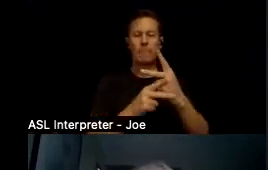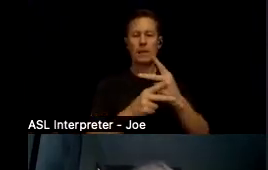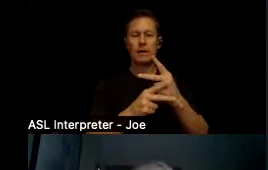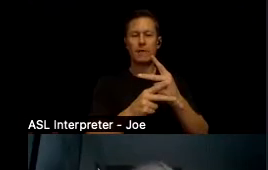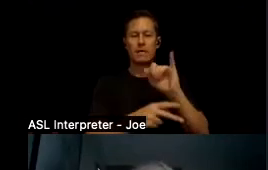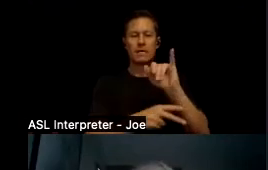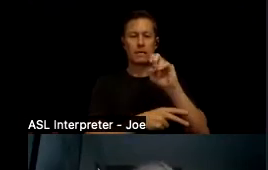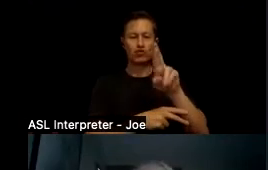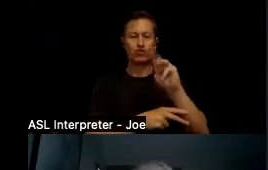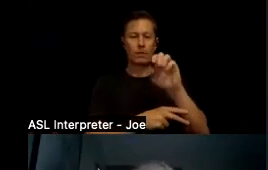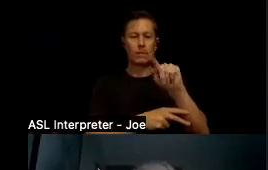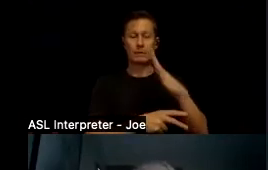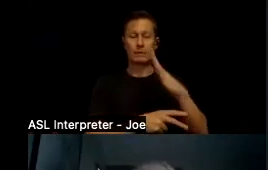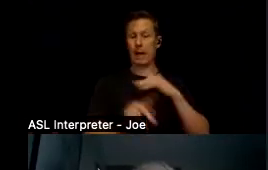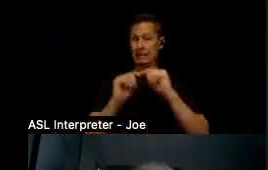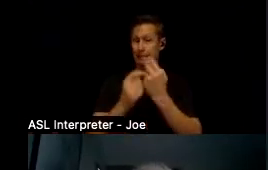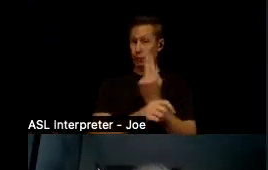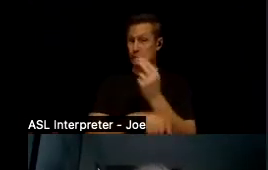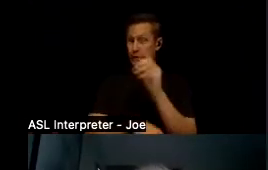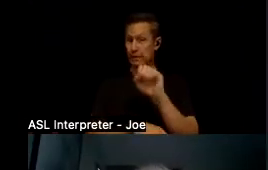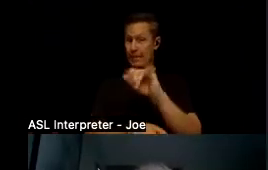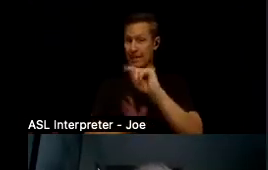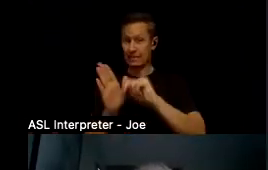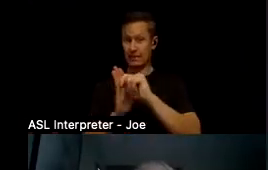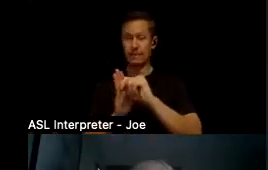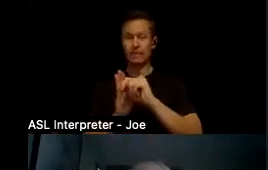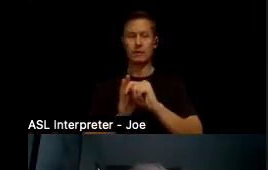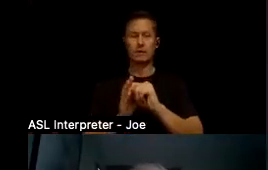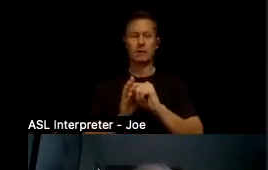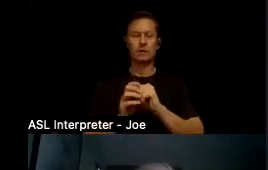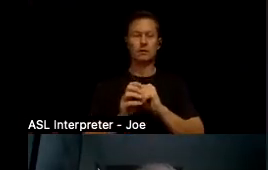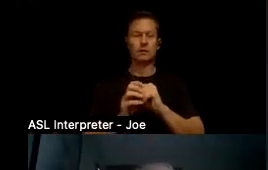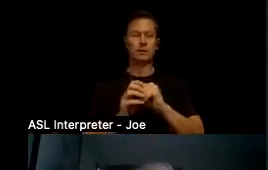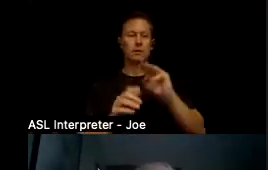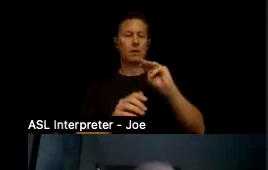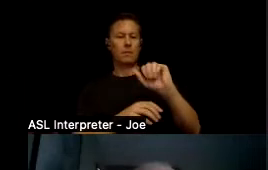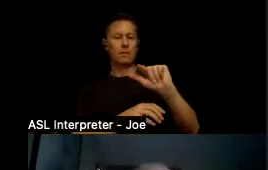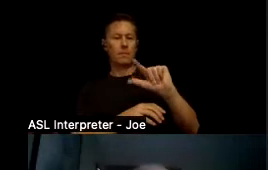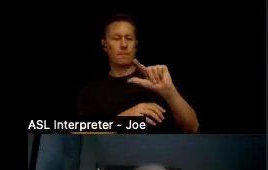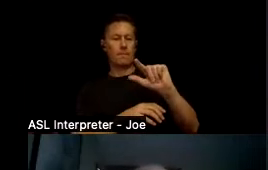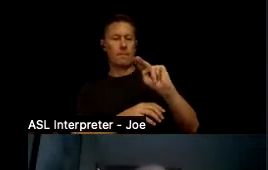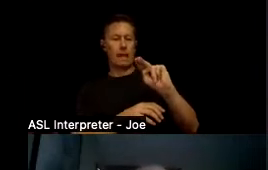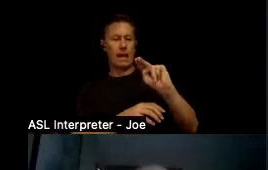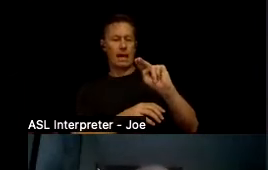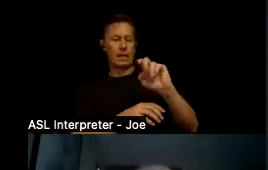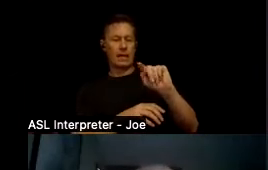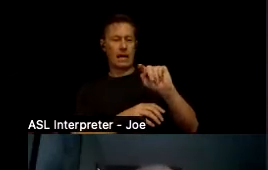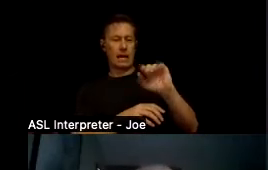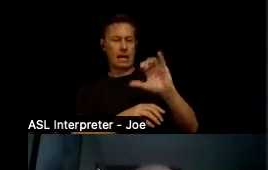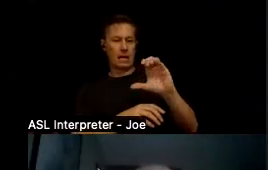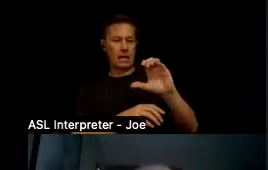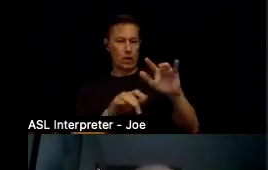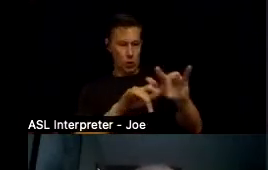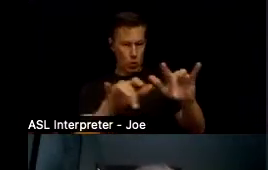was installing at the time. They had magnetic tape recording, if people remember that. Geologists